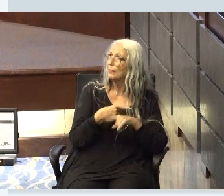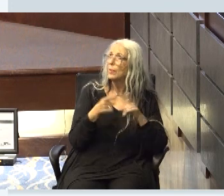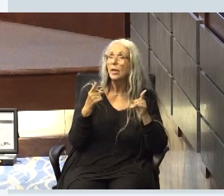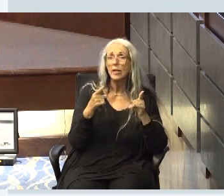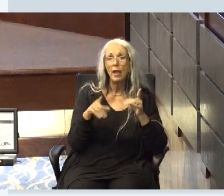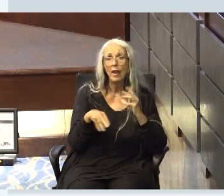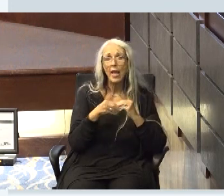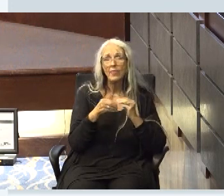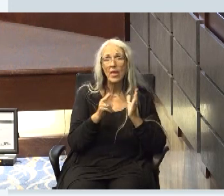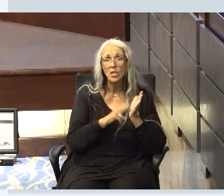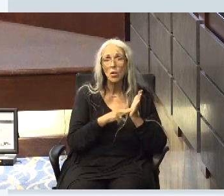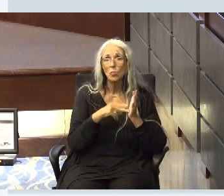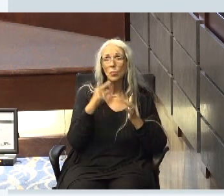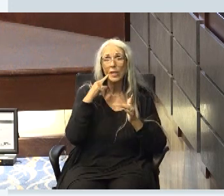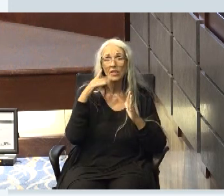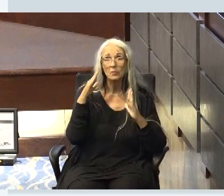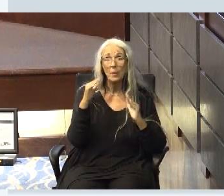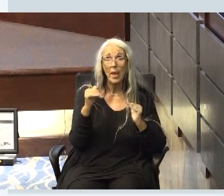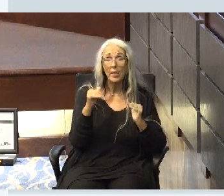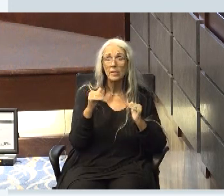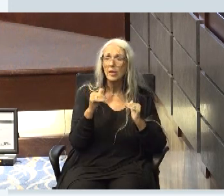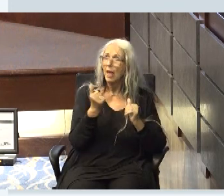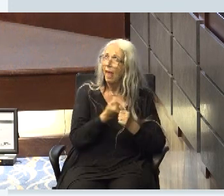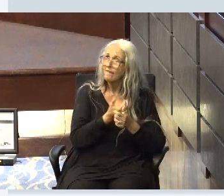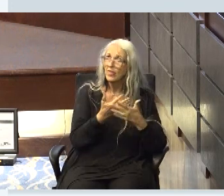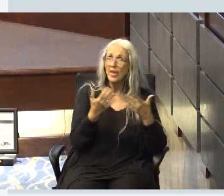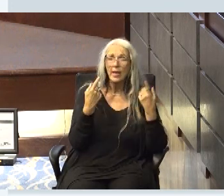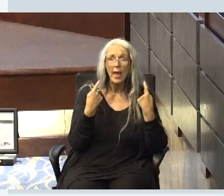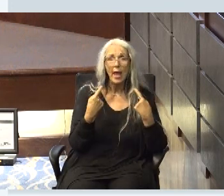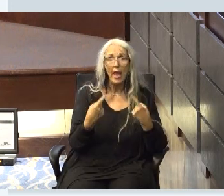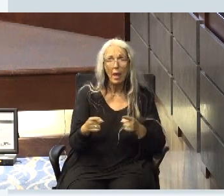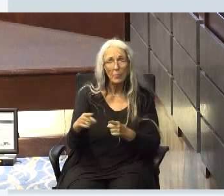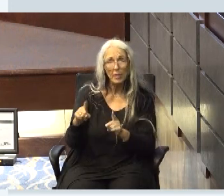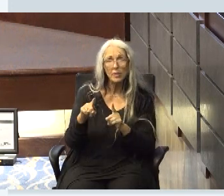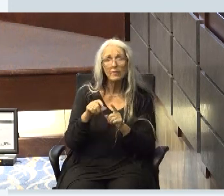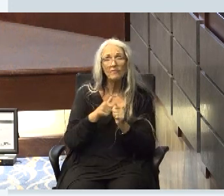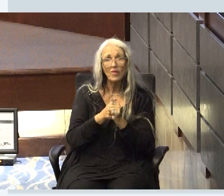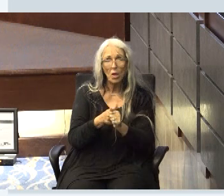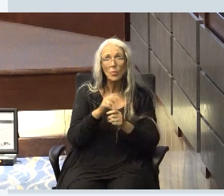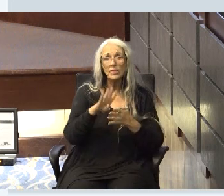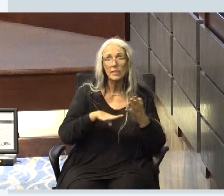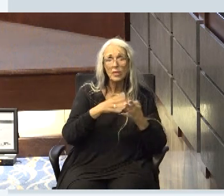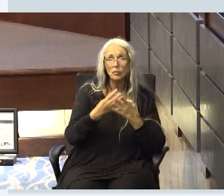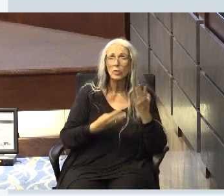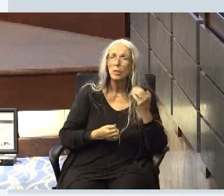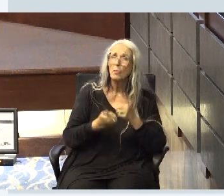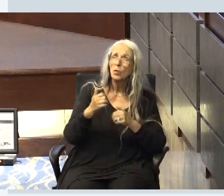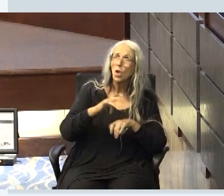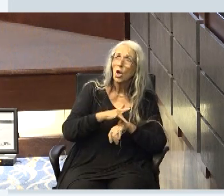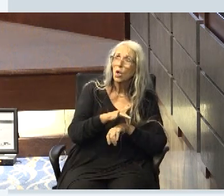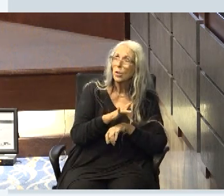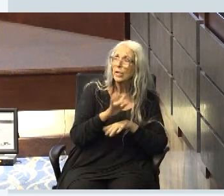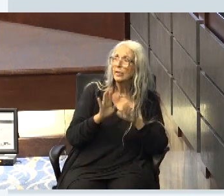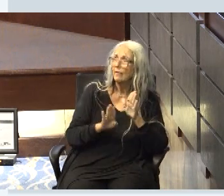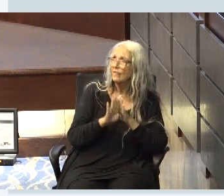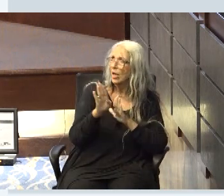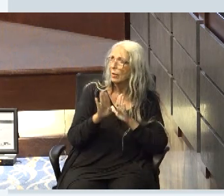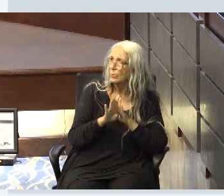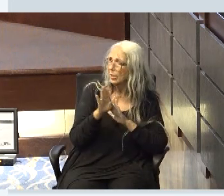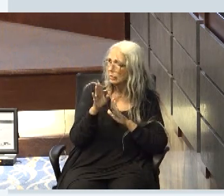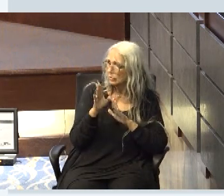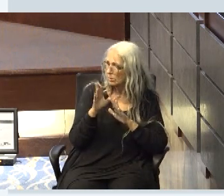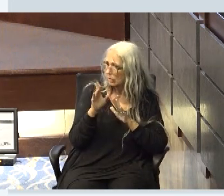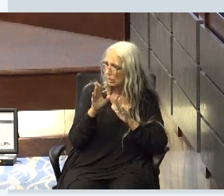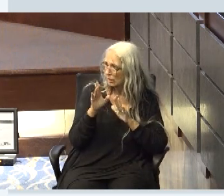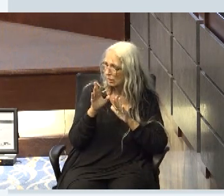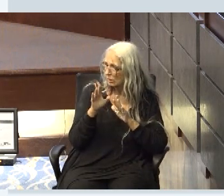note on. We anticipate if everything transpires according to this schedule, the earliest we would expect development taking